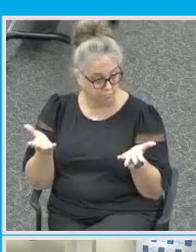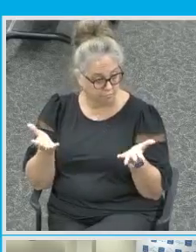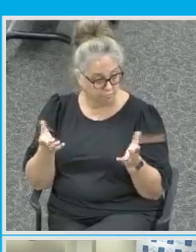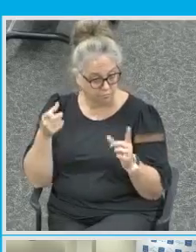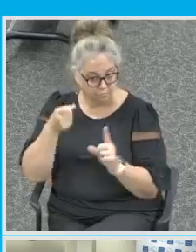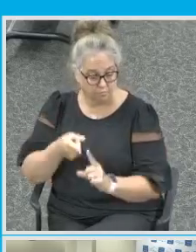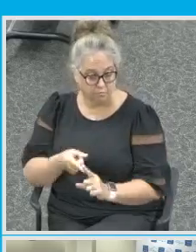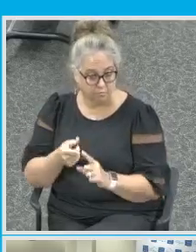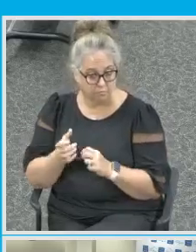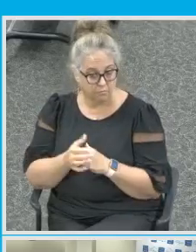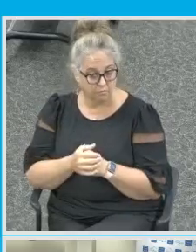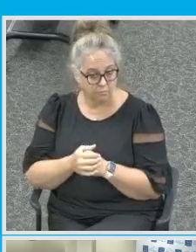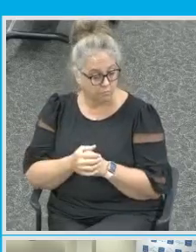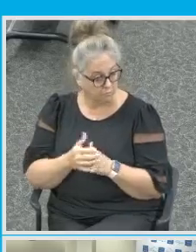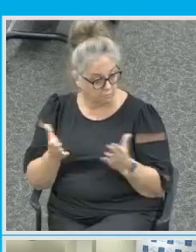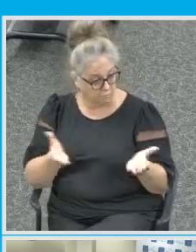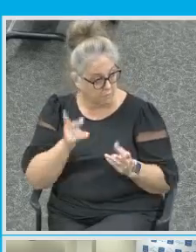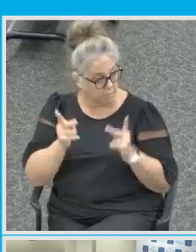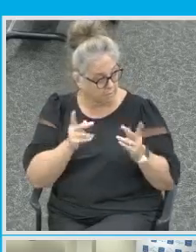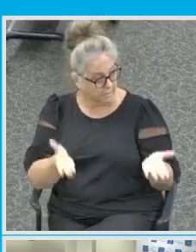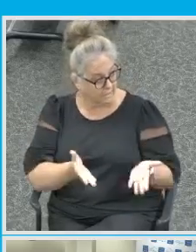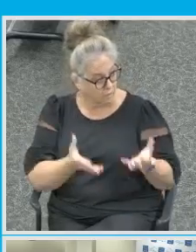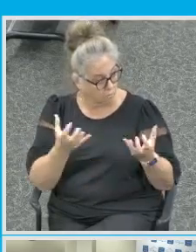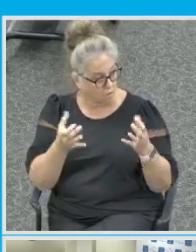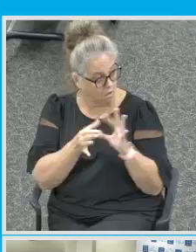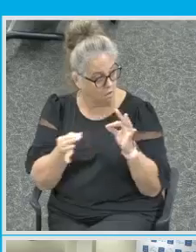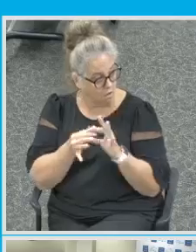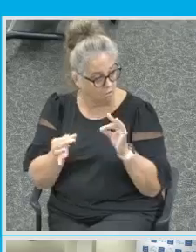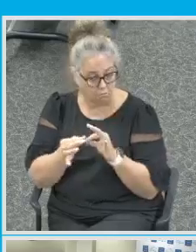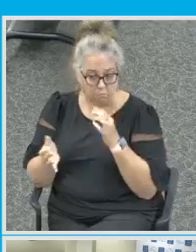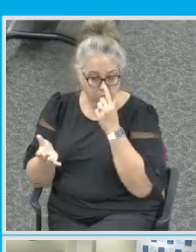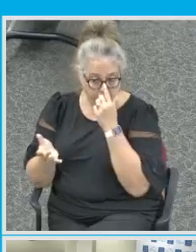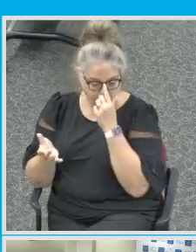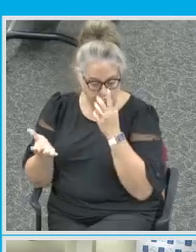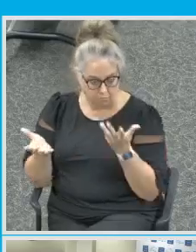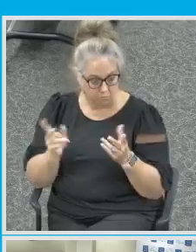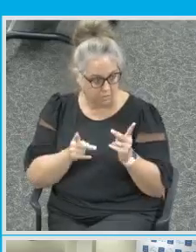room. Do we have any public comment?